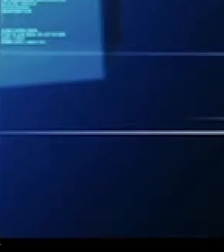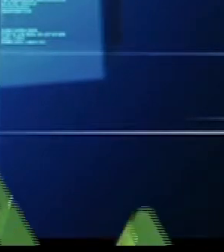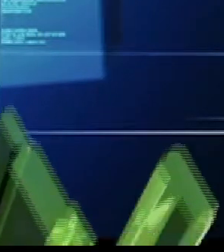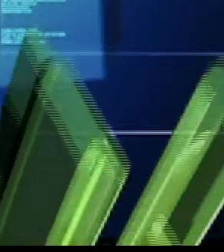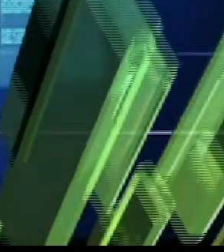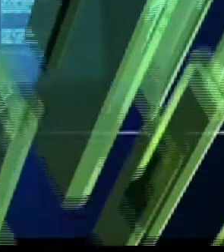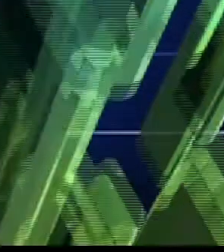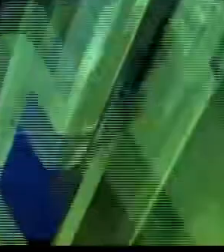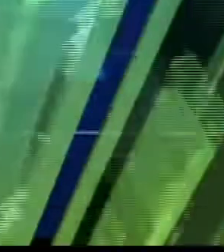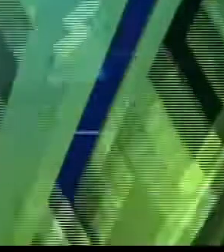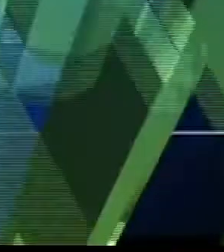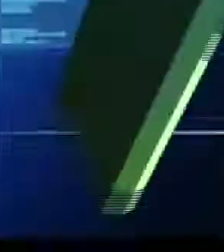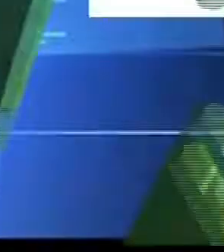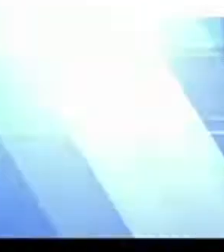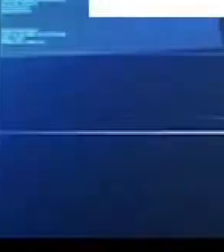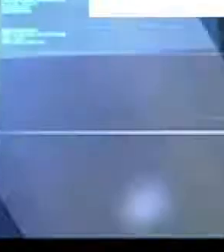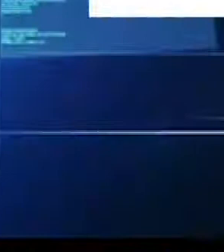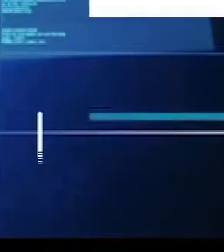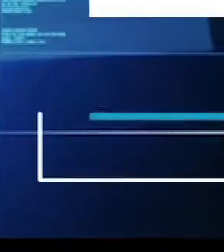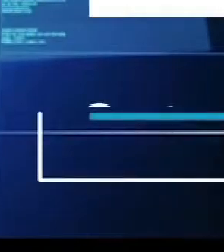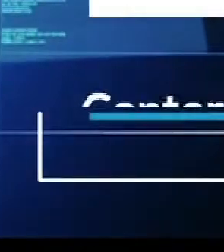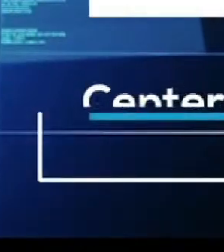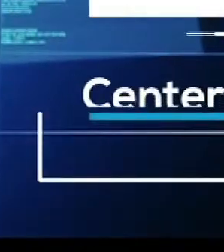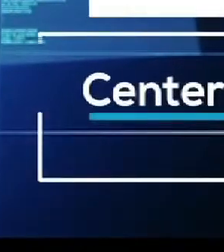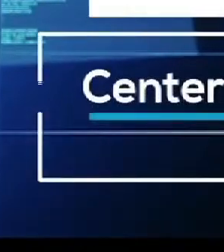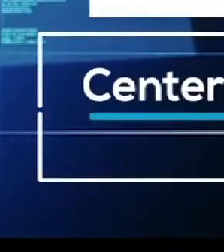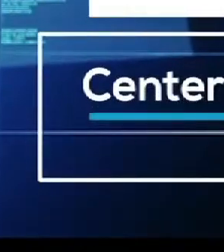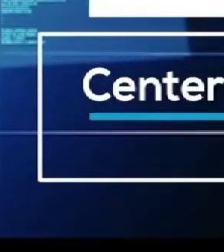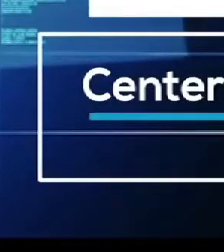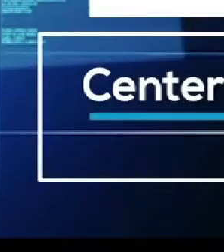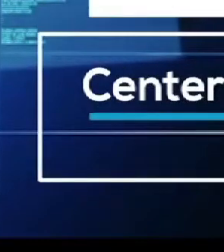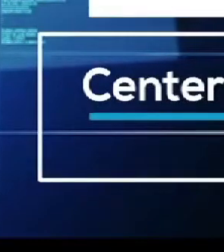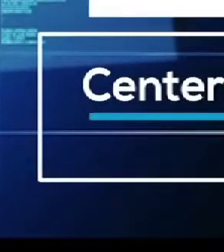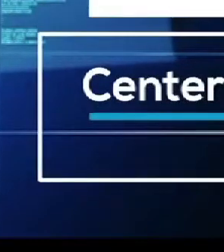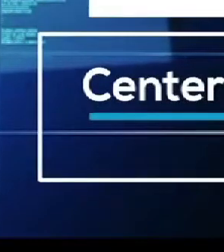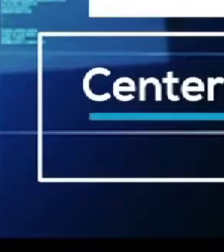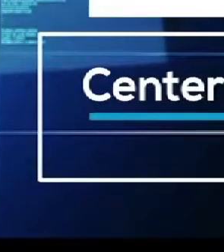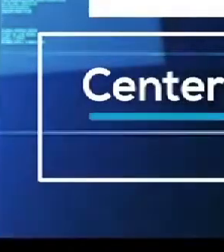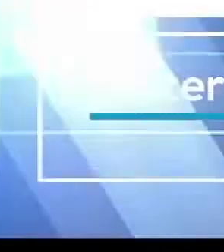This is ZNS Total Sports, brought to you by Fourth Terrace Diagnostic Center.